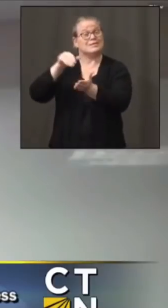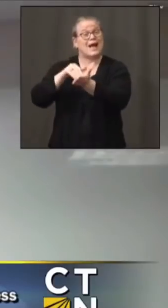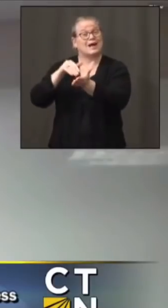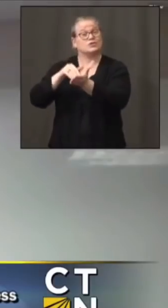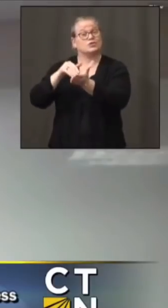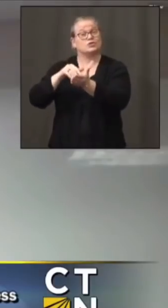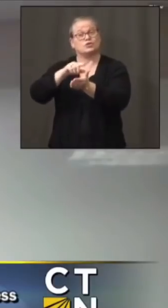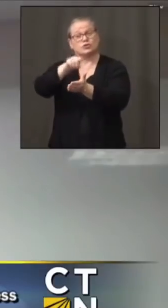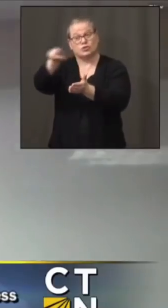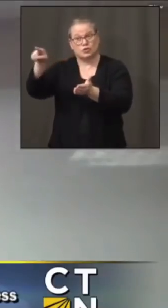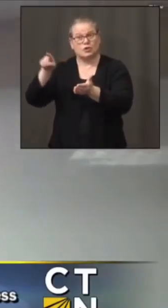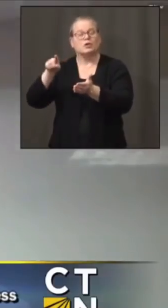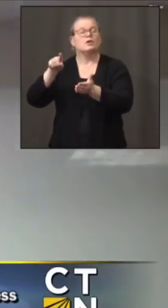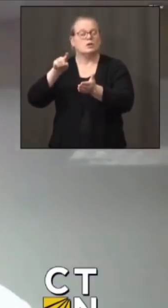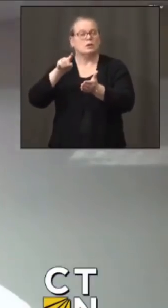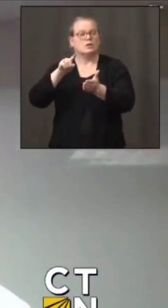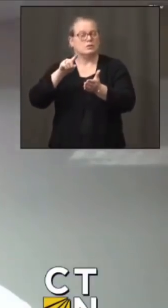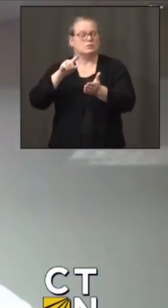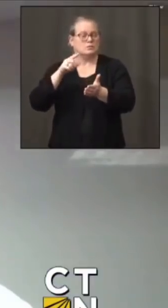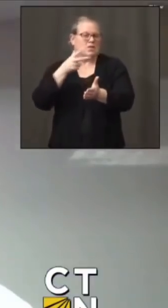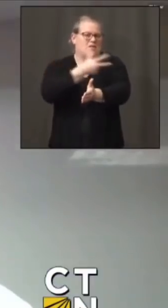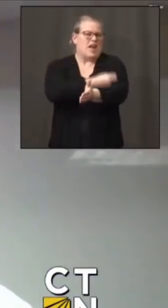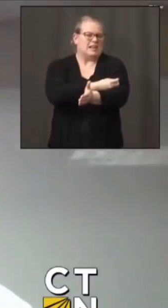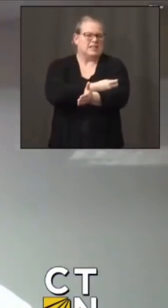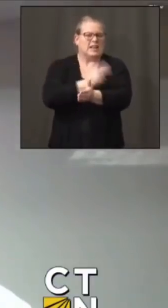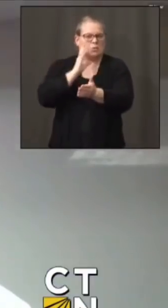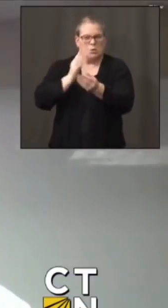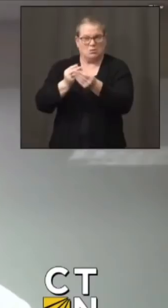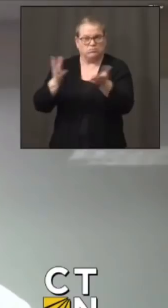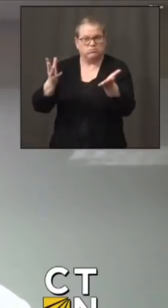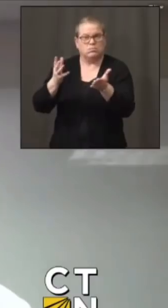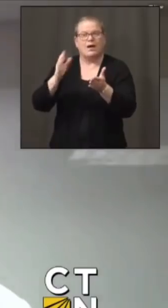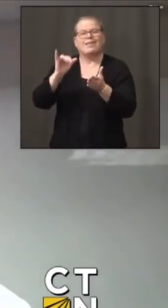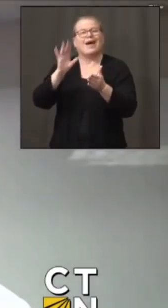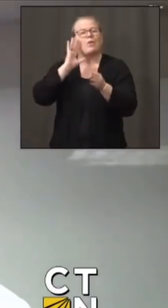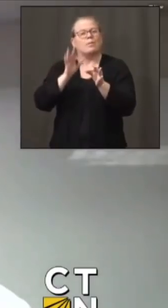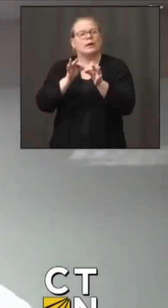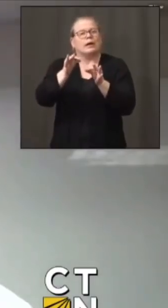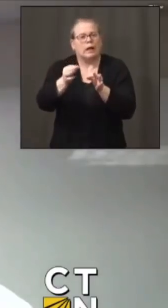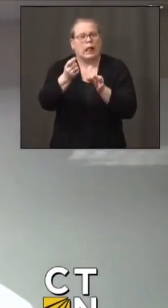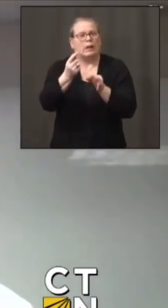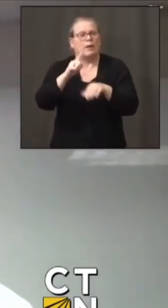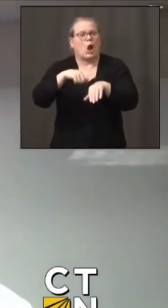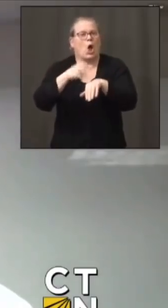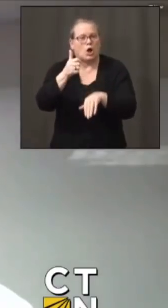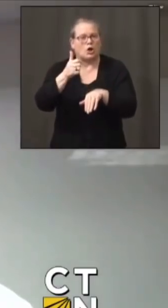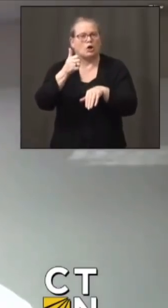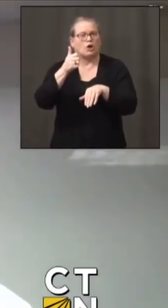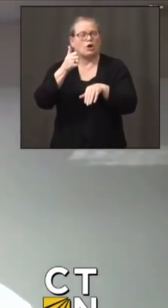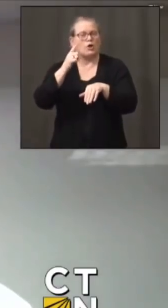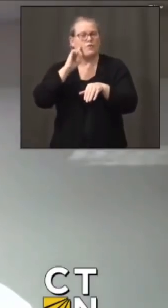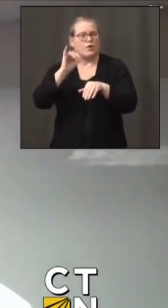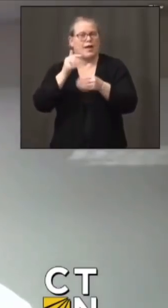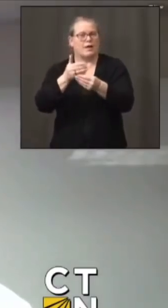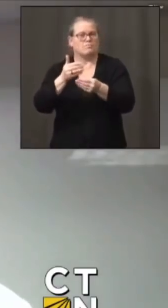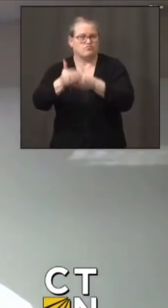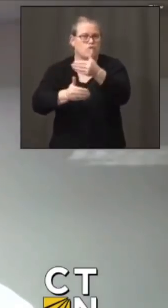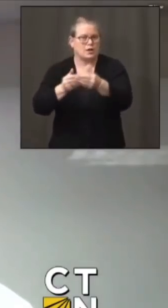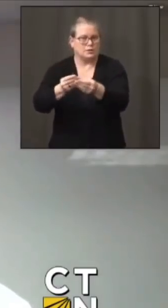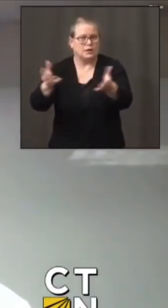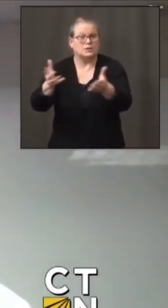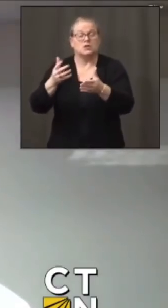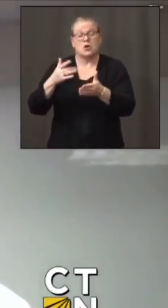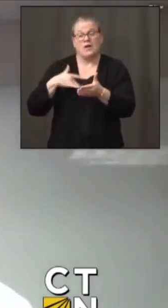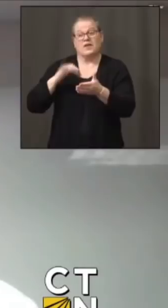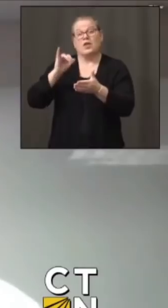be getting vaccinations from us, will take just a little bit longer in order for us to facilitate that process. So I'd say within the end of this week, the beginning